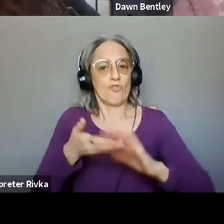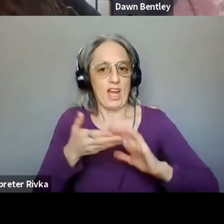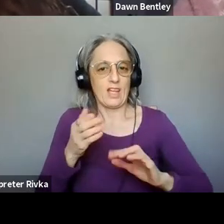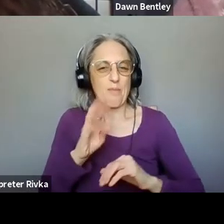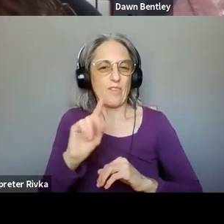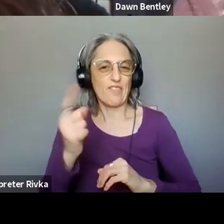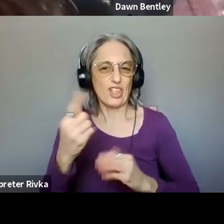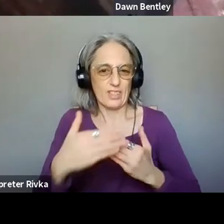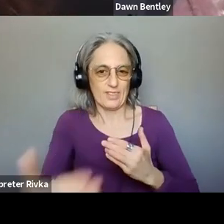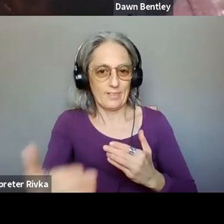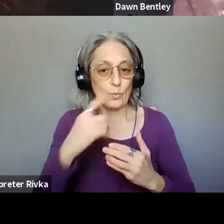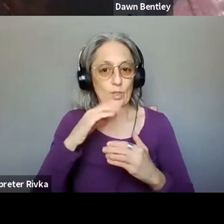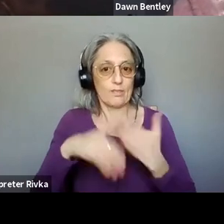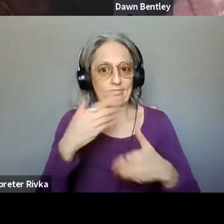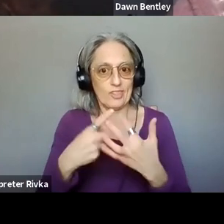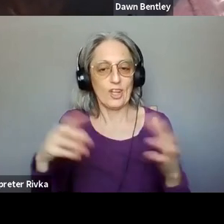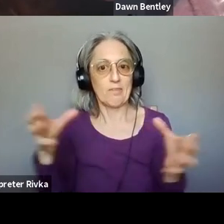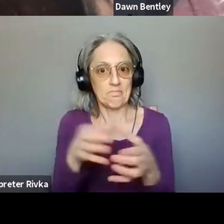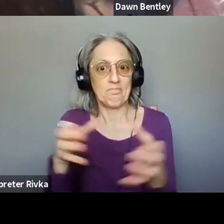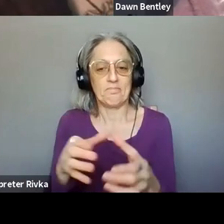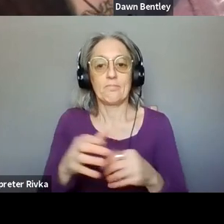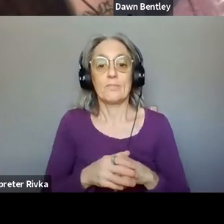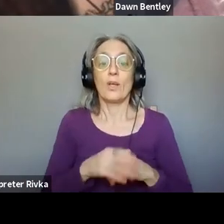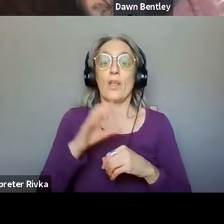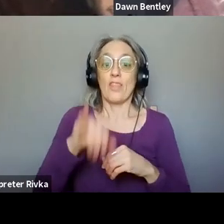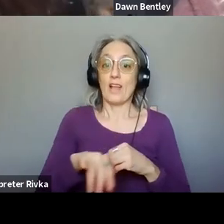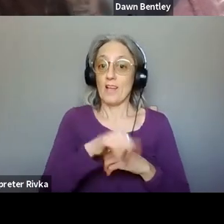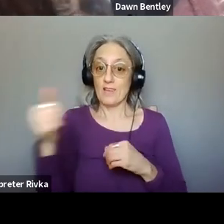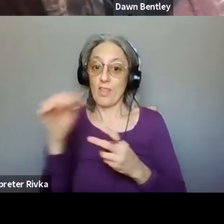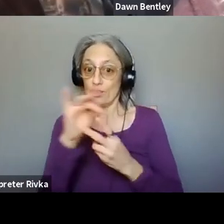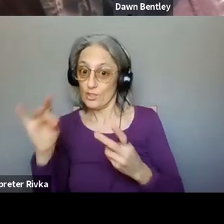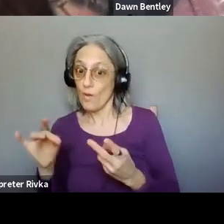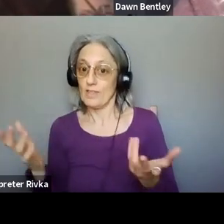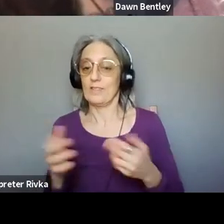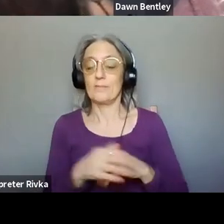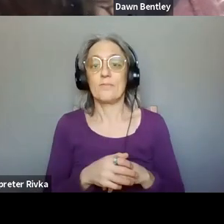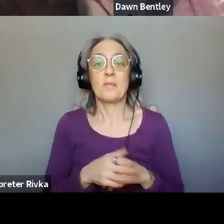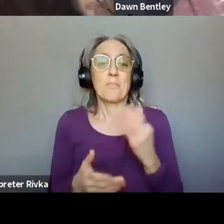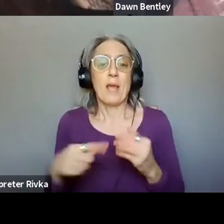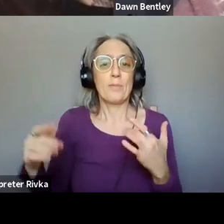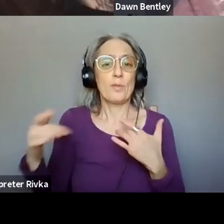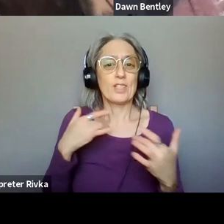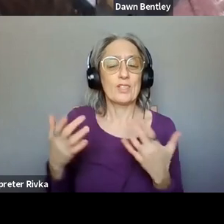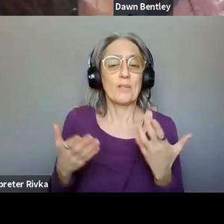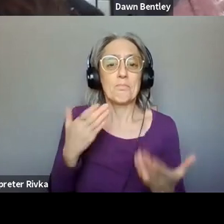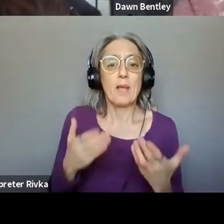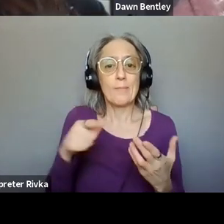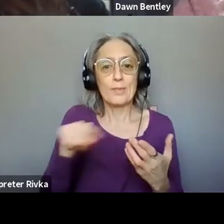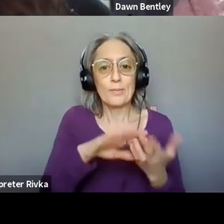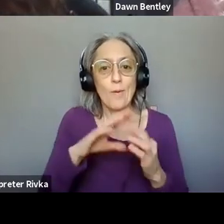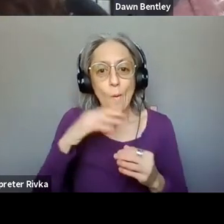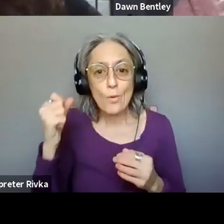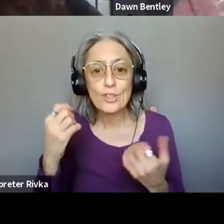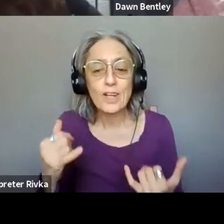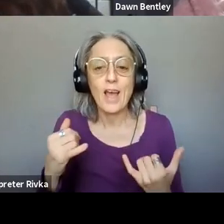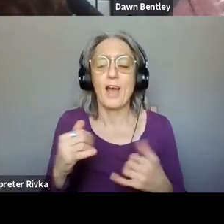So this will be an alternative. So if you're concerned about this, or maybe you are getting older and feel you need to be concerned,